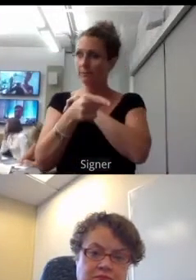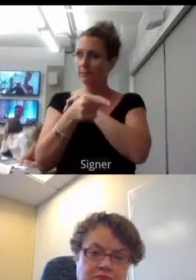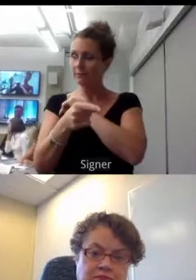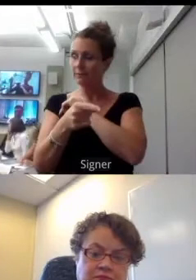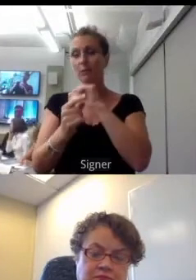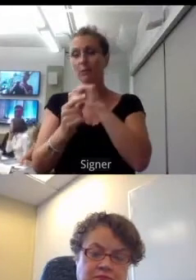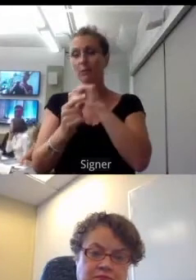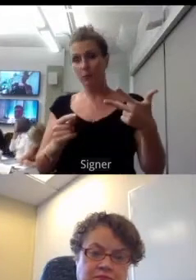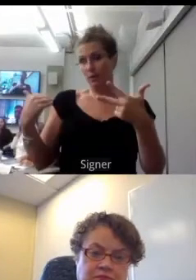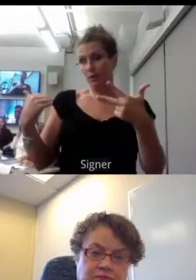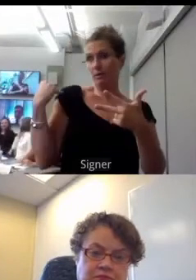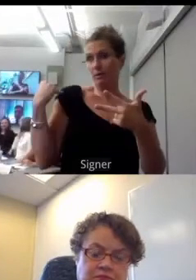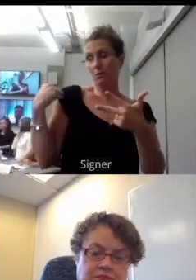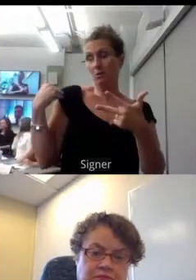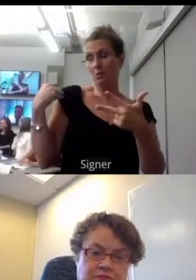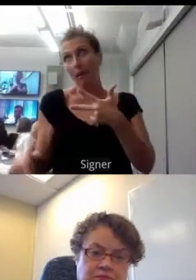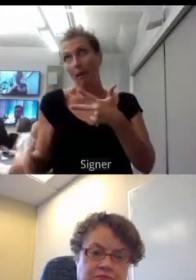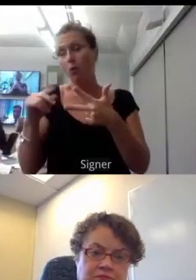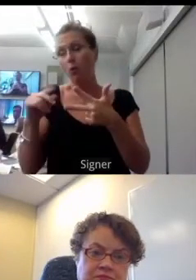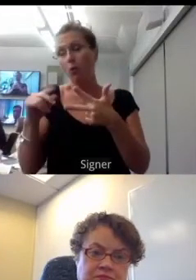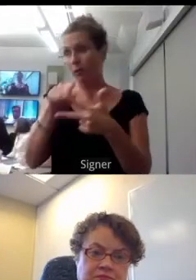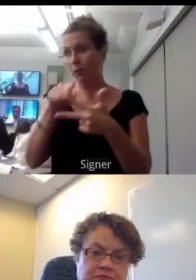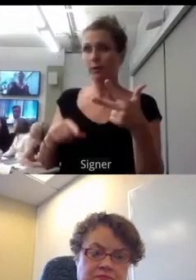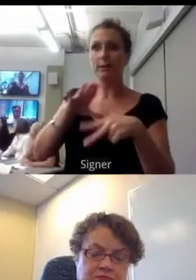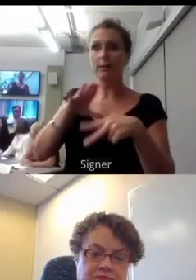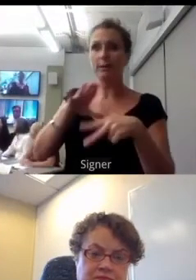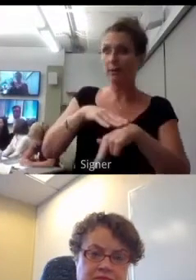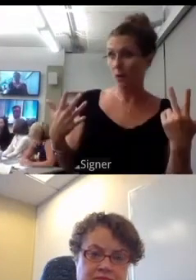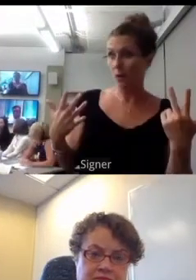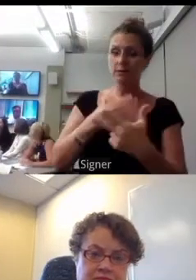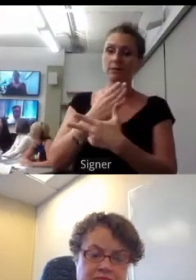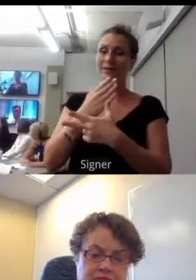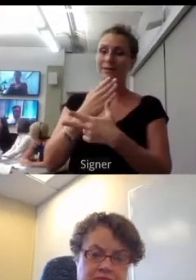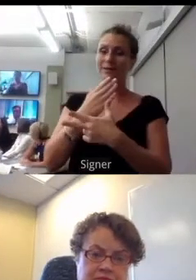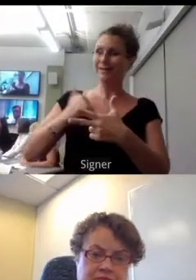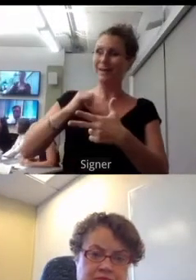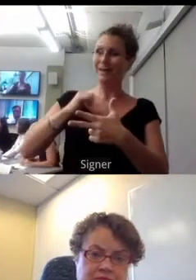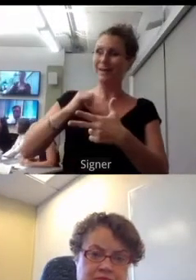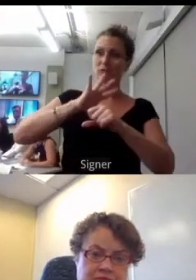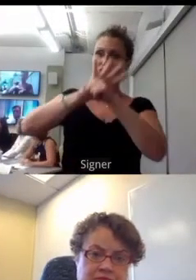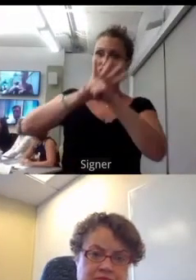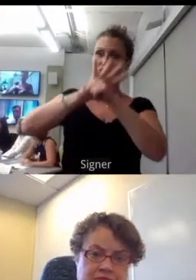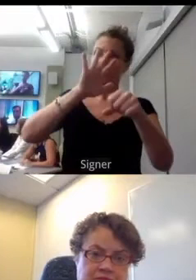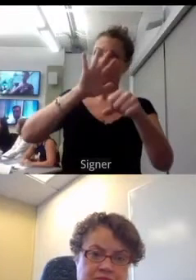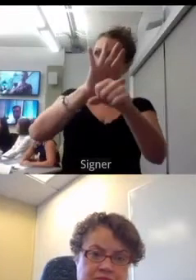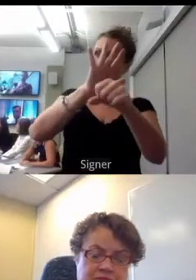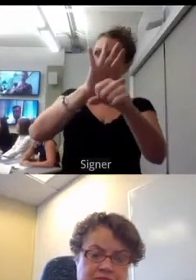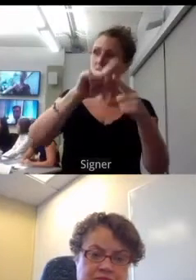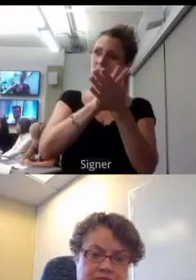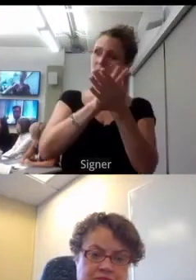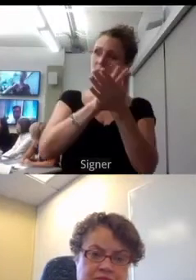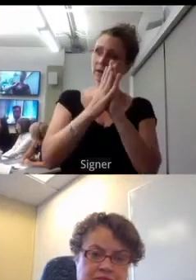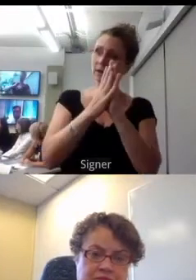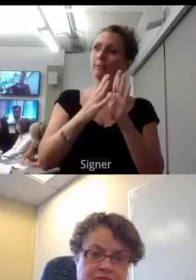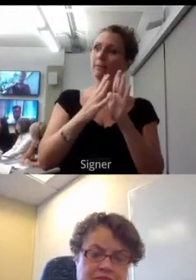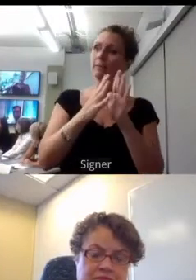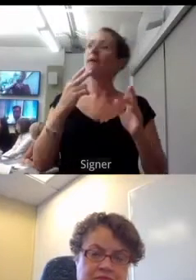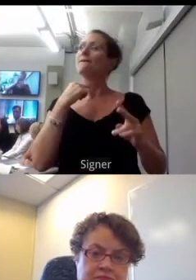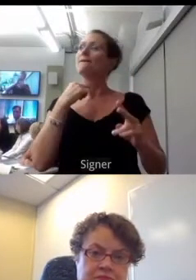be these. First, to be Canada's champion on accessibility, to be the voice, the outspoken, if you will,